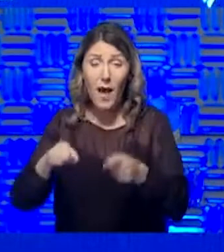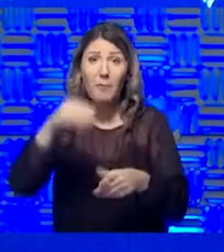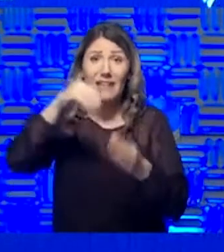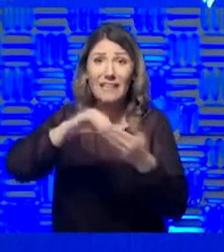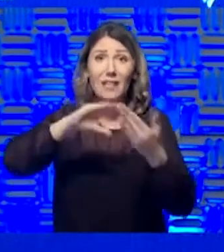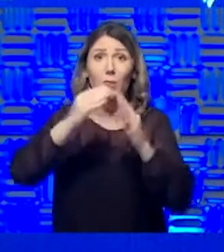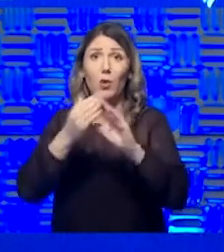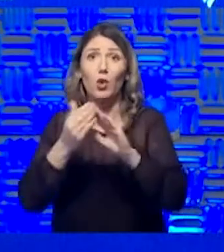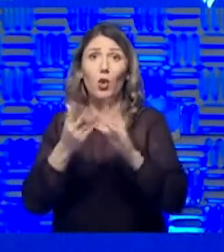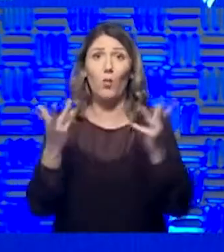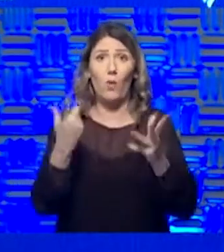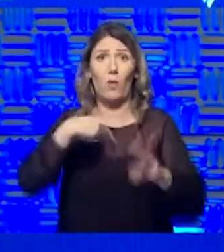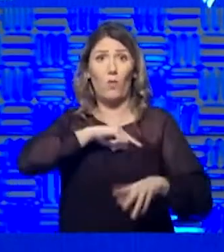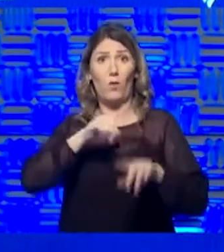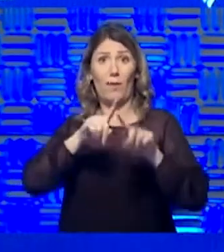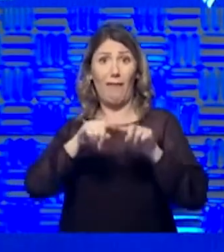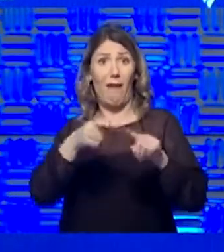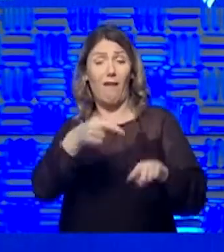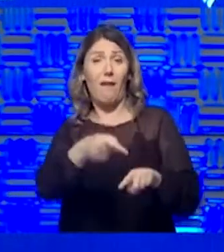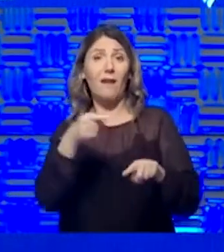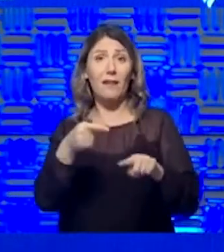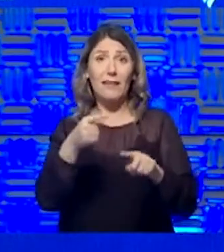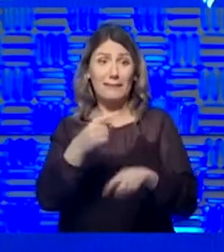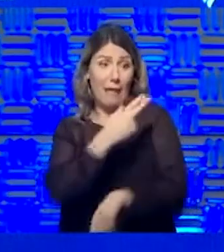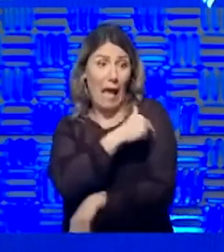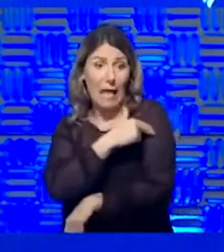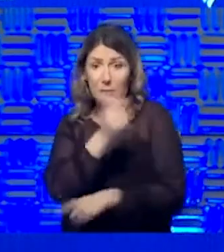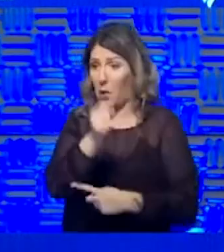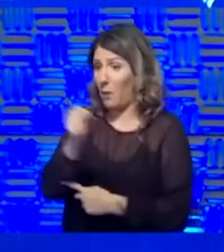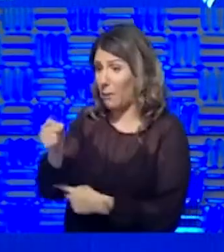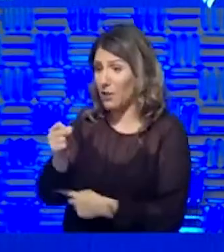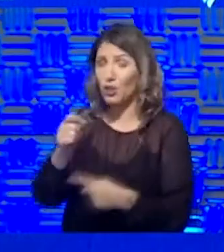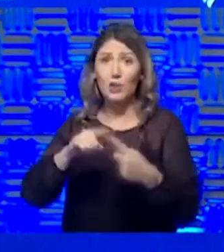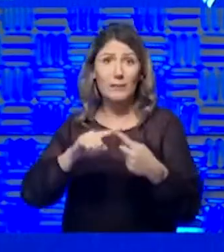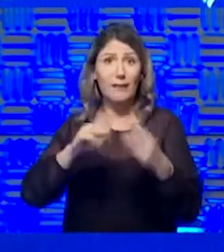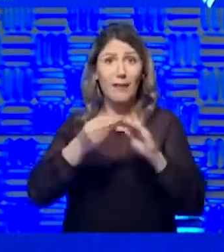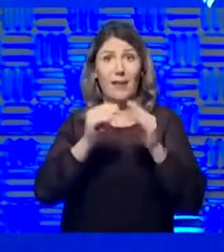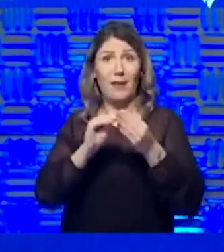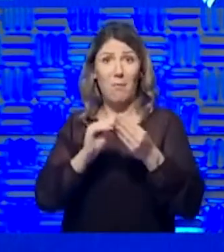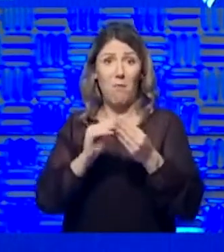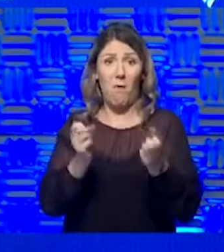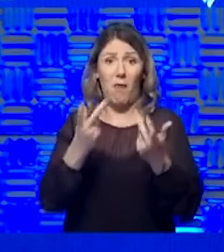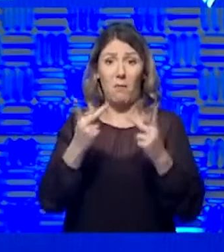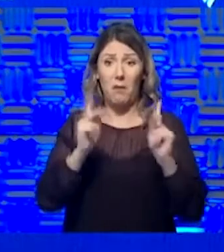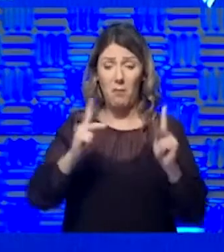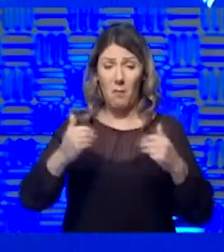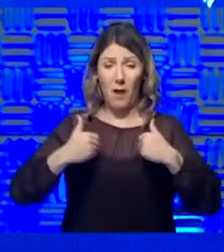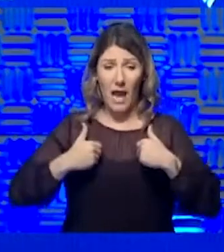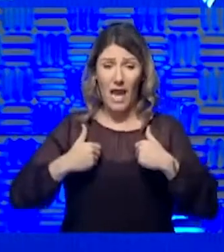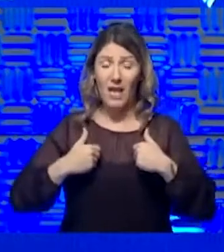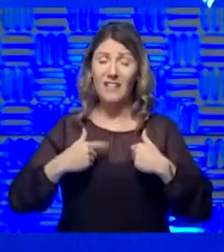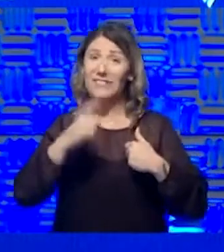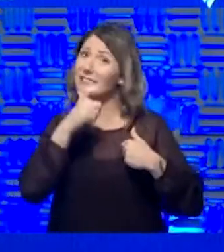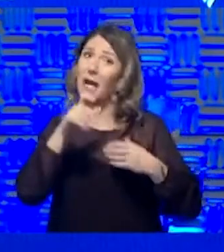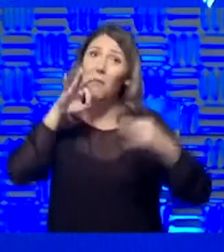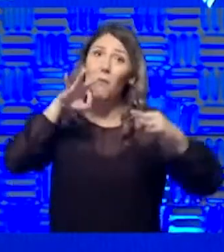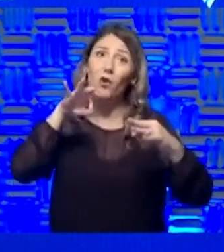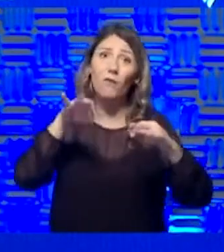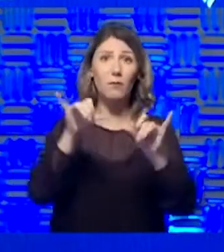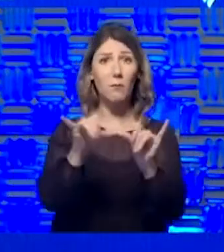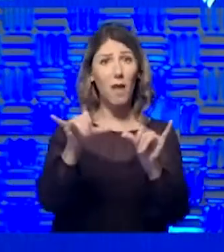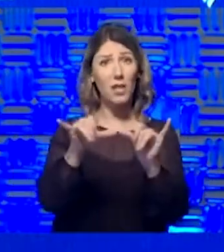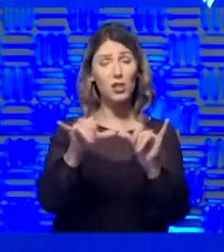hospital admissions we have and the number of ventilators we have. And so that's an imperfect measure. But as a